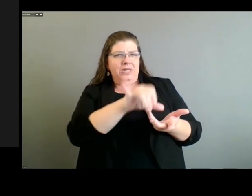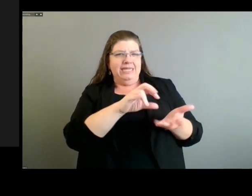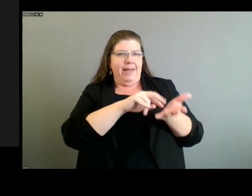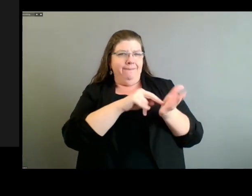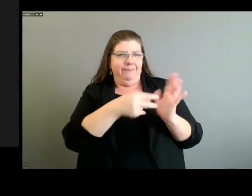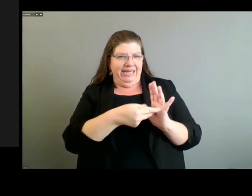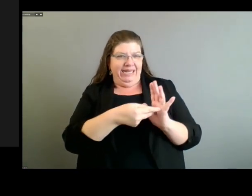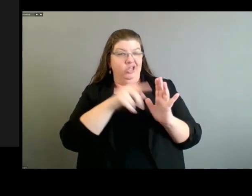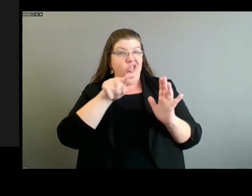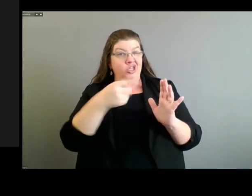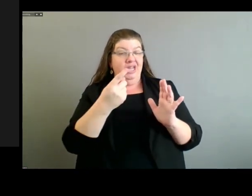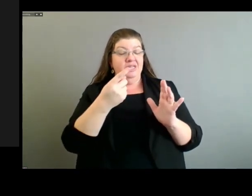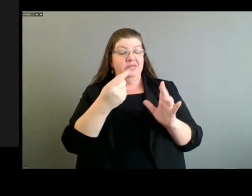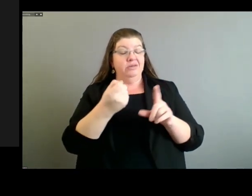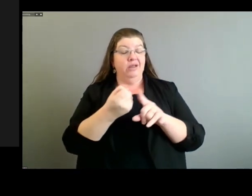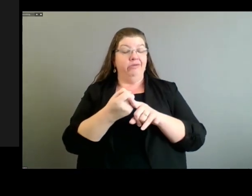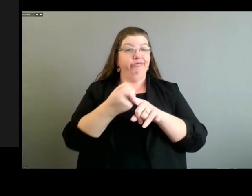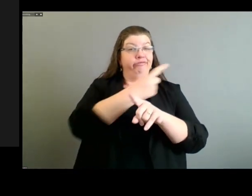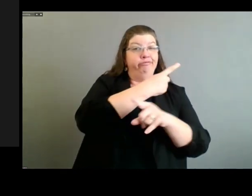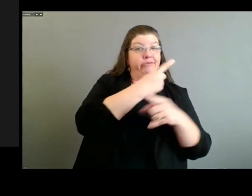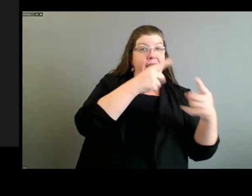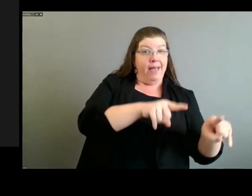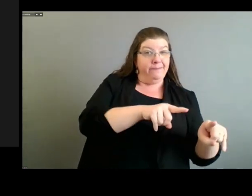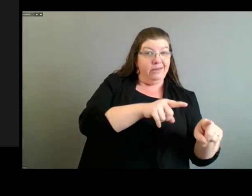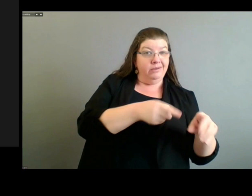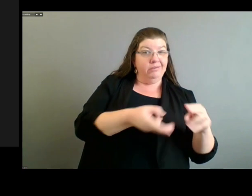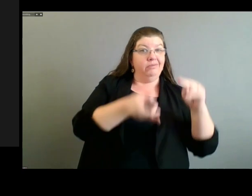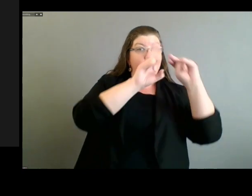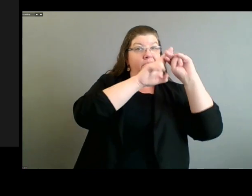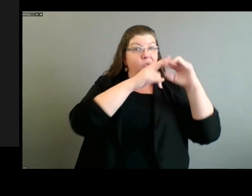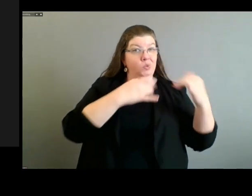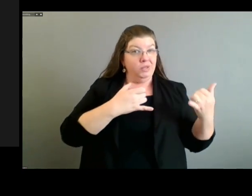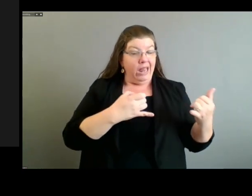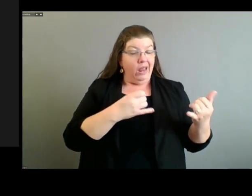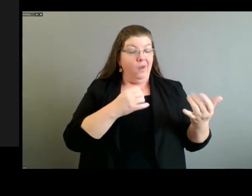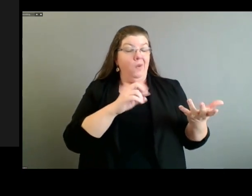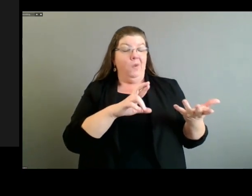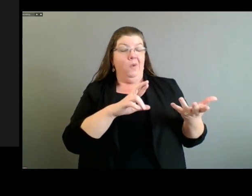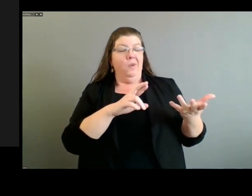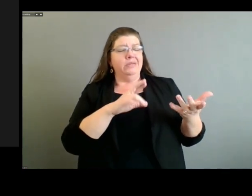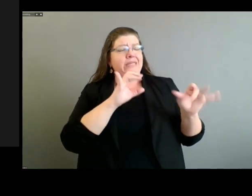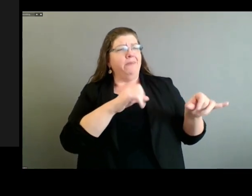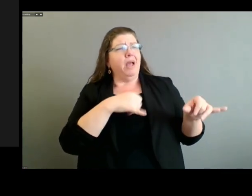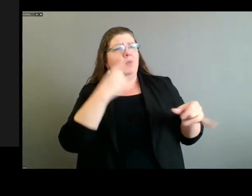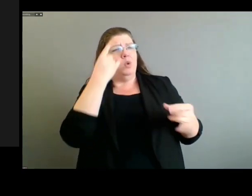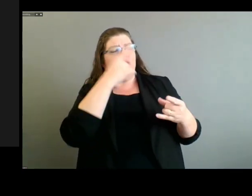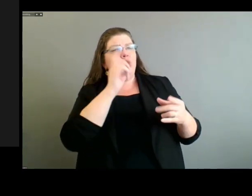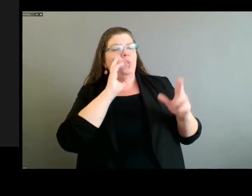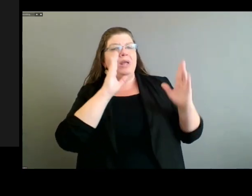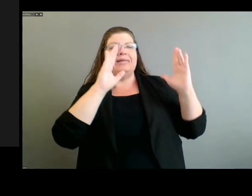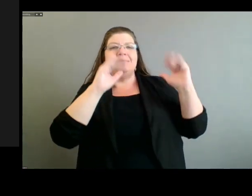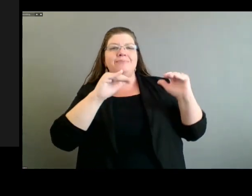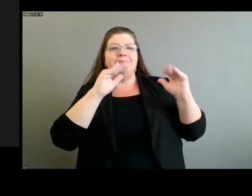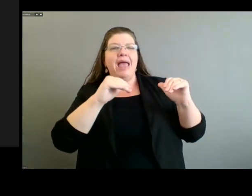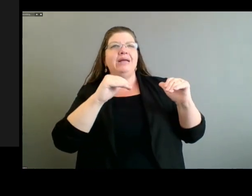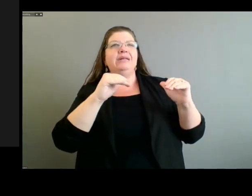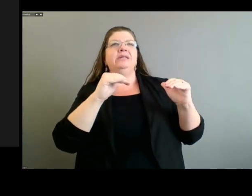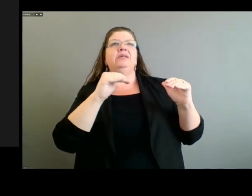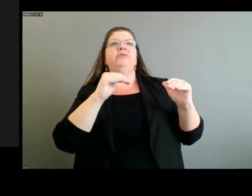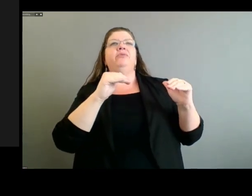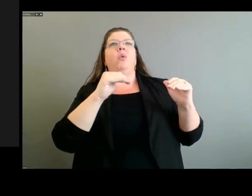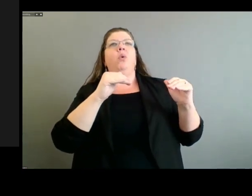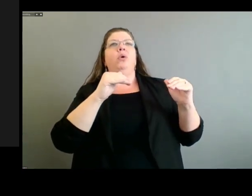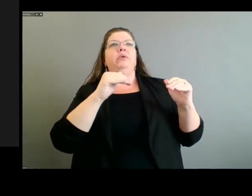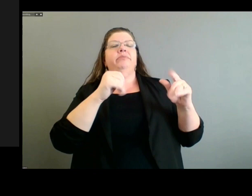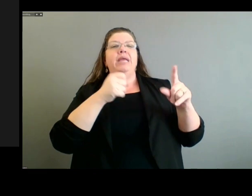Was that just an aberration? And I'm also, again, in that same context, wondering what your expectation is in terms of